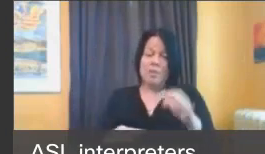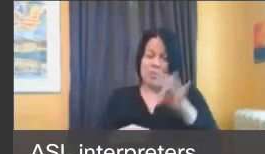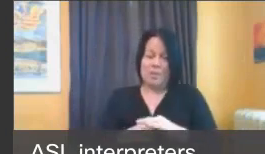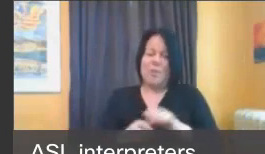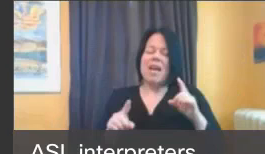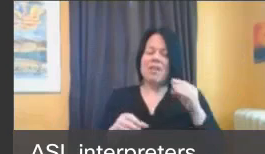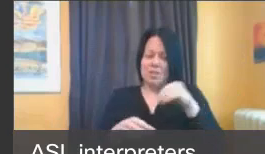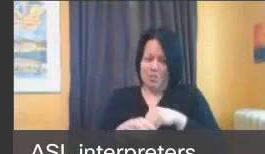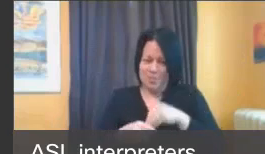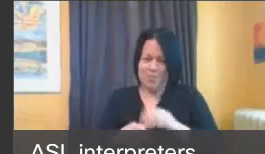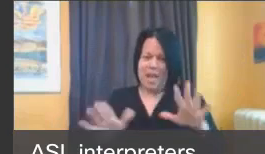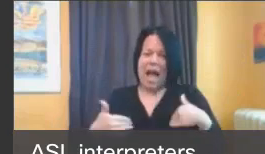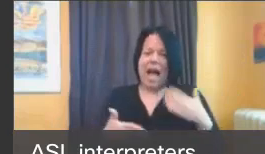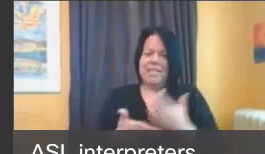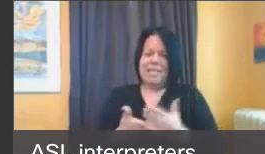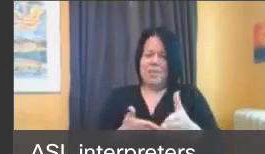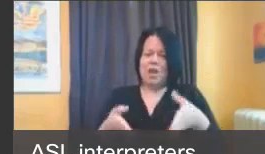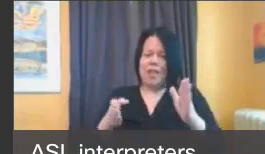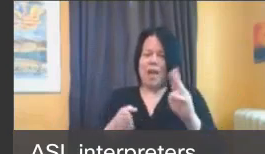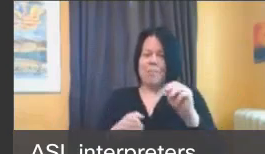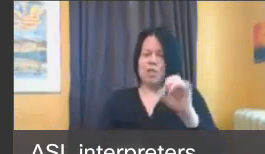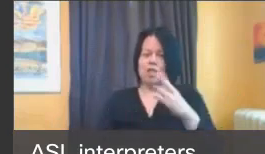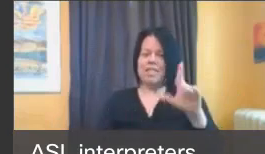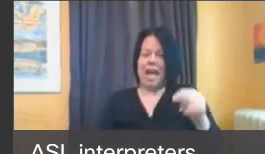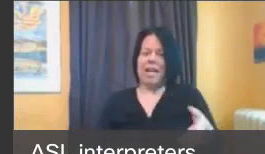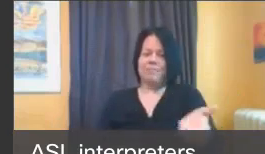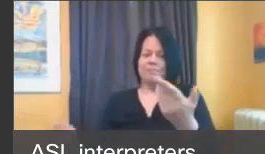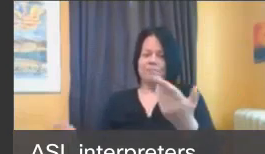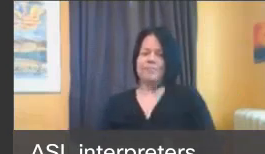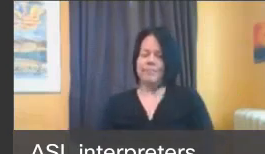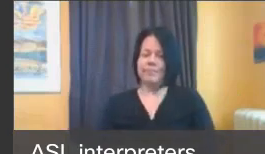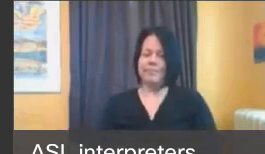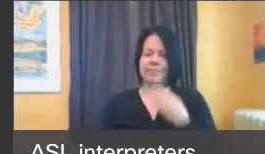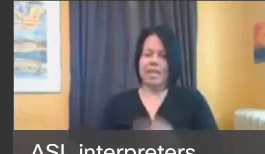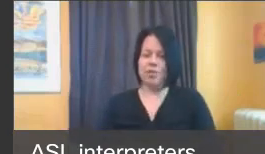and leave it to Mr. Scott to fill in the rest. Thank you. Thank you.